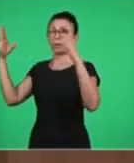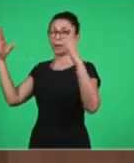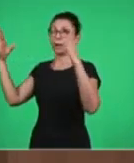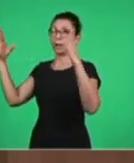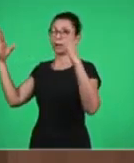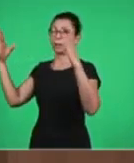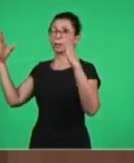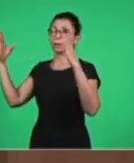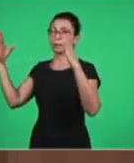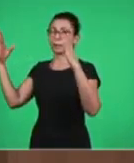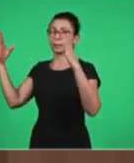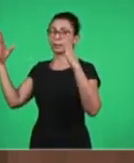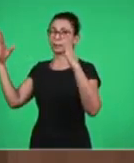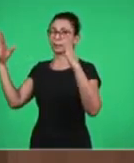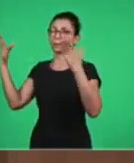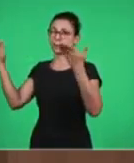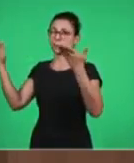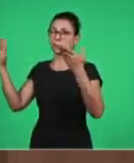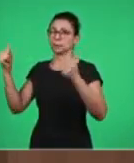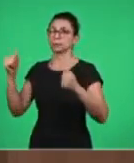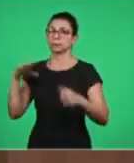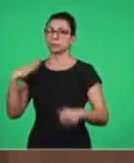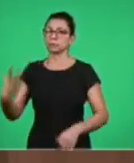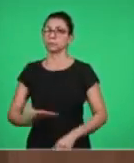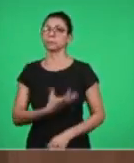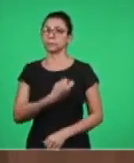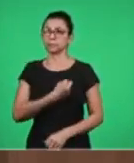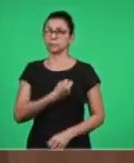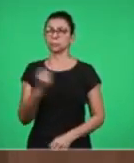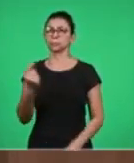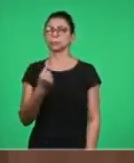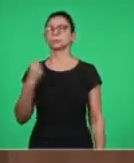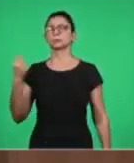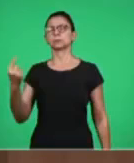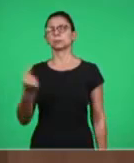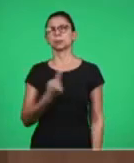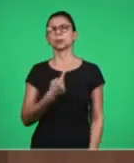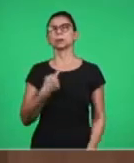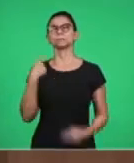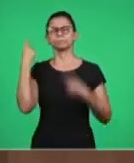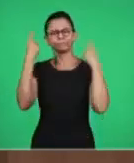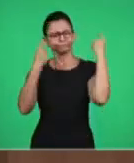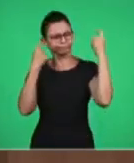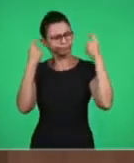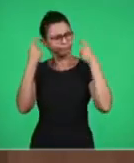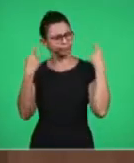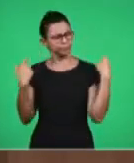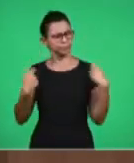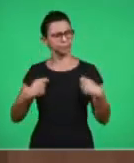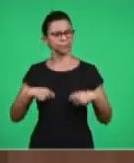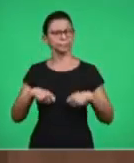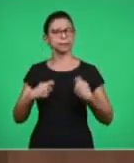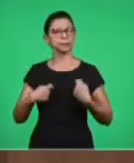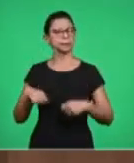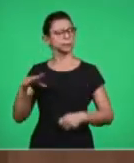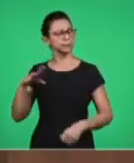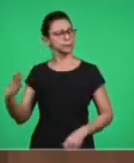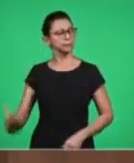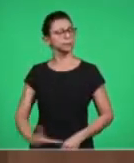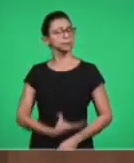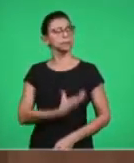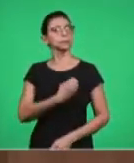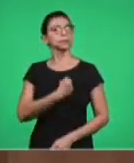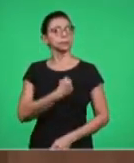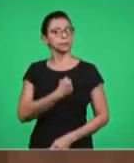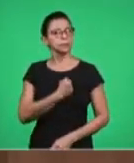great door is still open, the door of salvation, and we need to become concerned